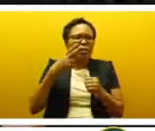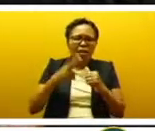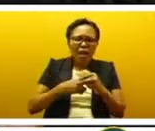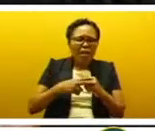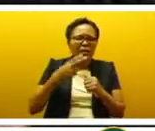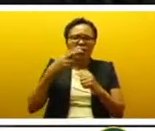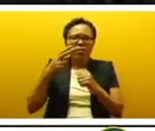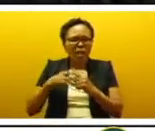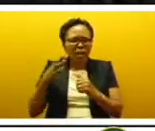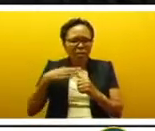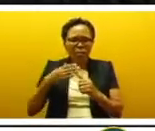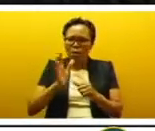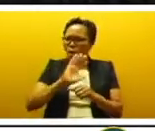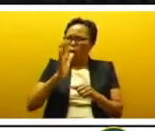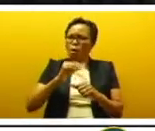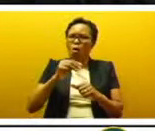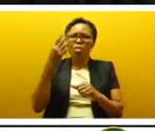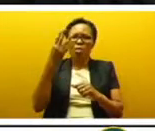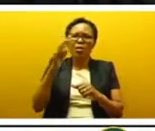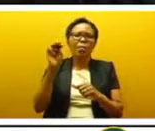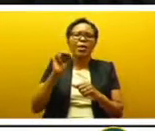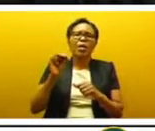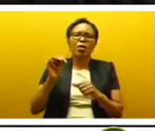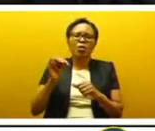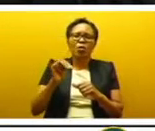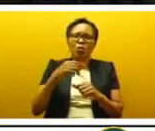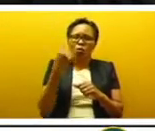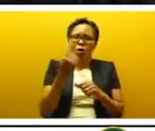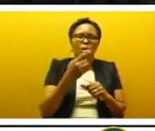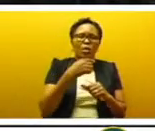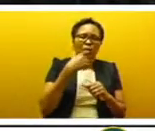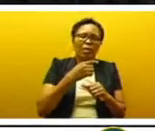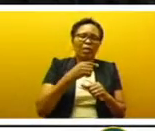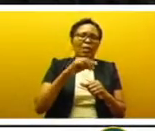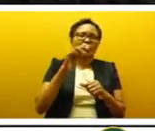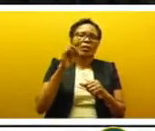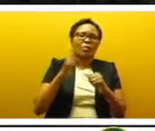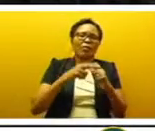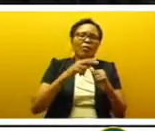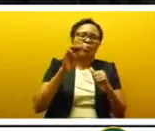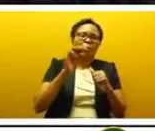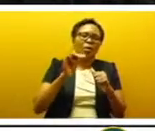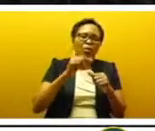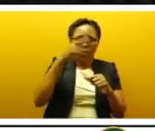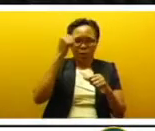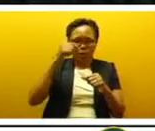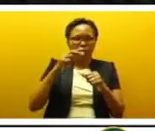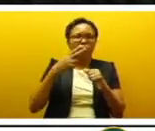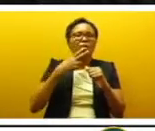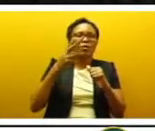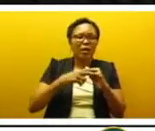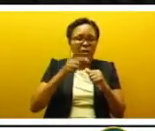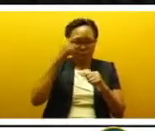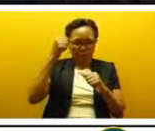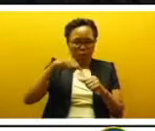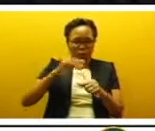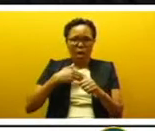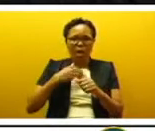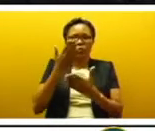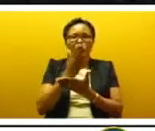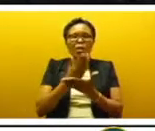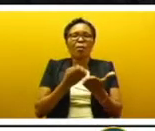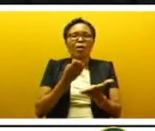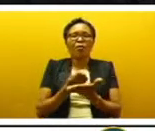million. But of course I had to tell them, no, we just said 700 because we had some kind of evidence. So it's a big issue, Madam